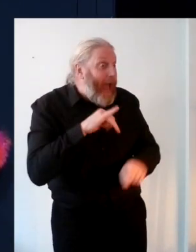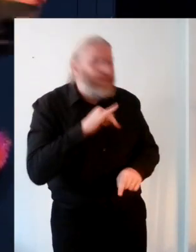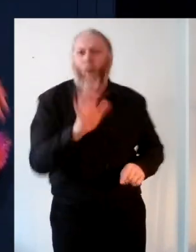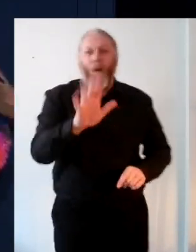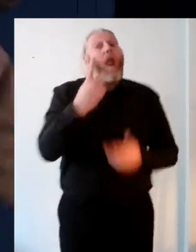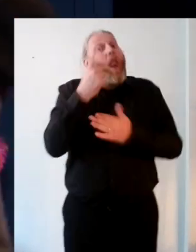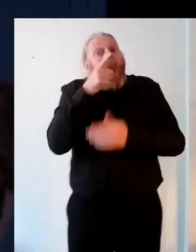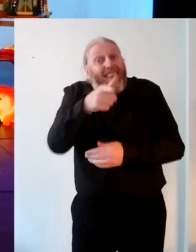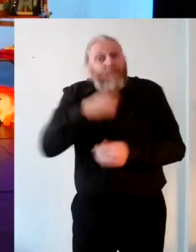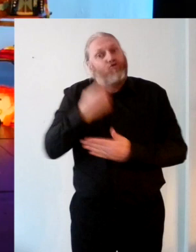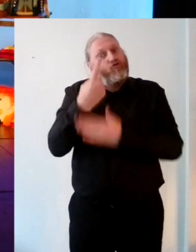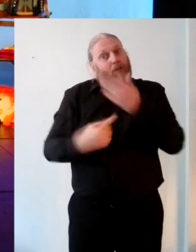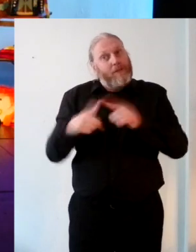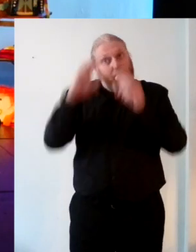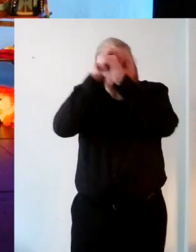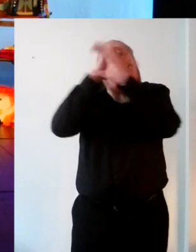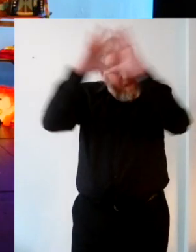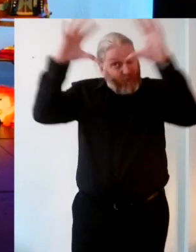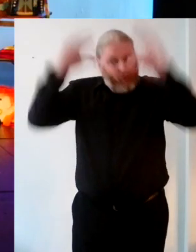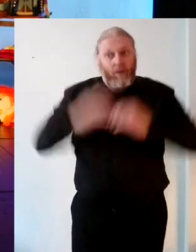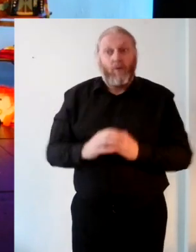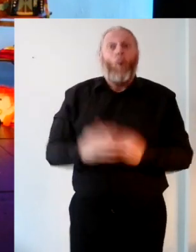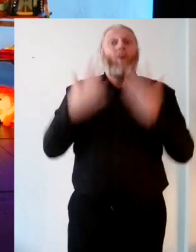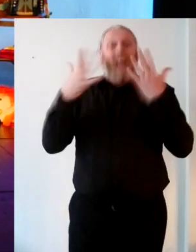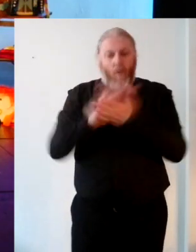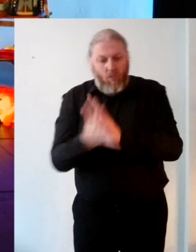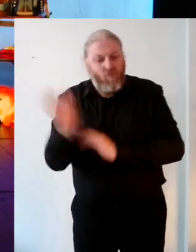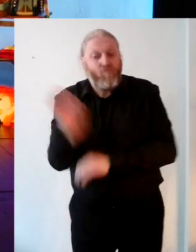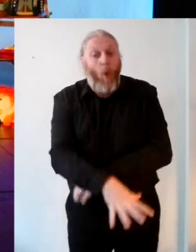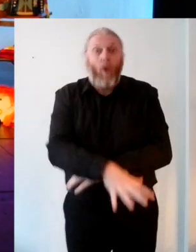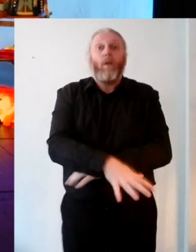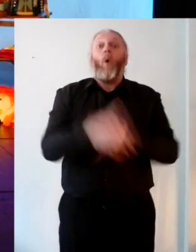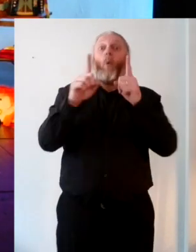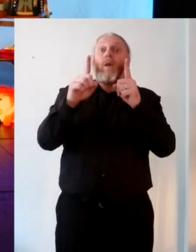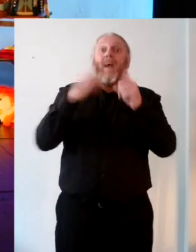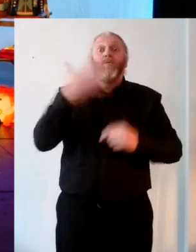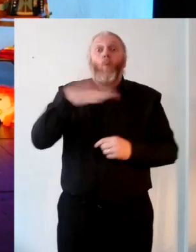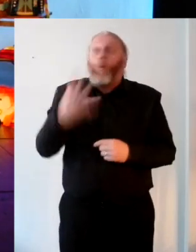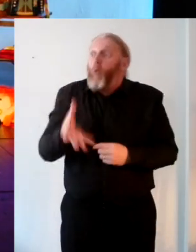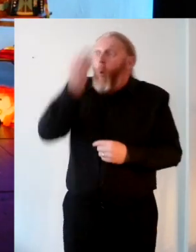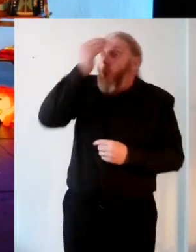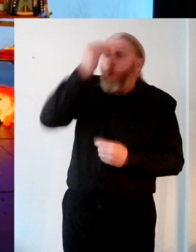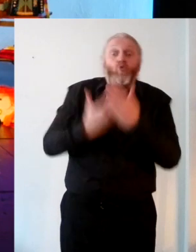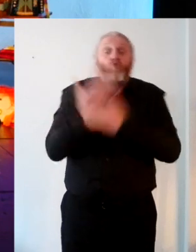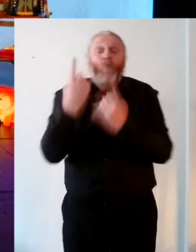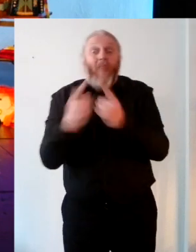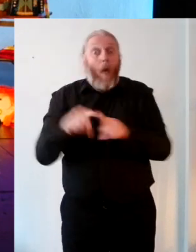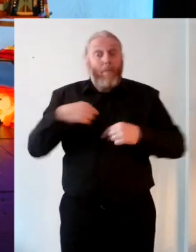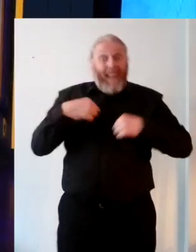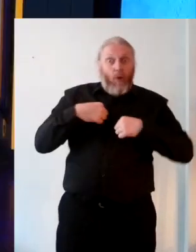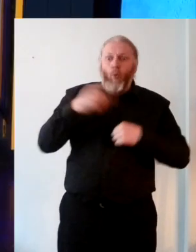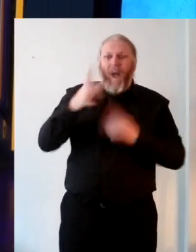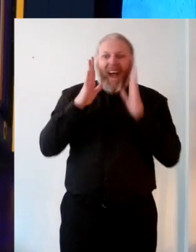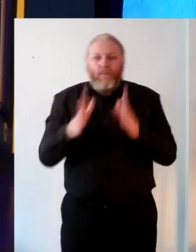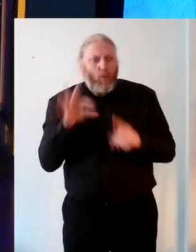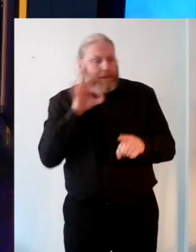it was all in my imagination. I'll just put these in the bin now. Oh, now, kids, if you want to learn to do tricks like I do tricks, you don't have